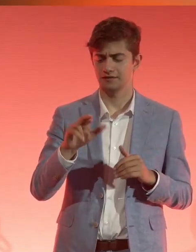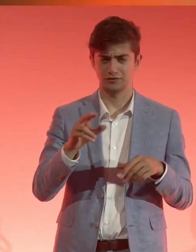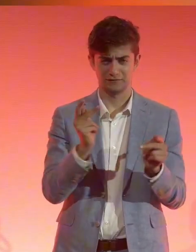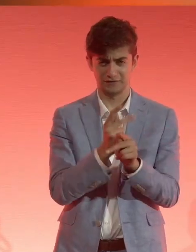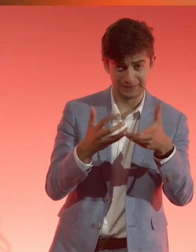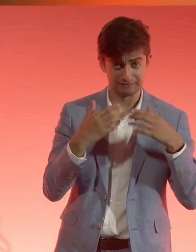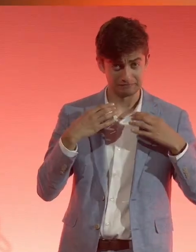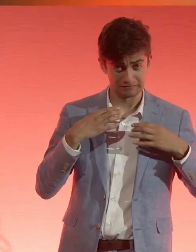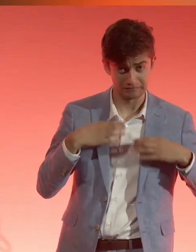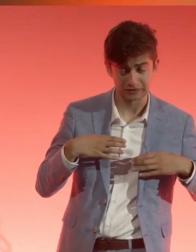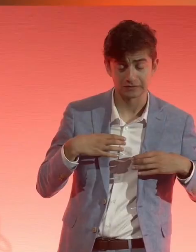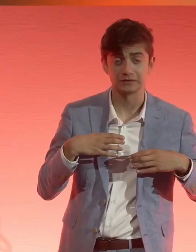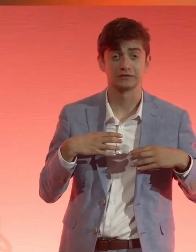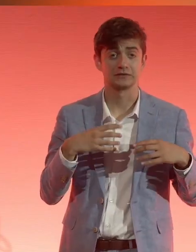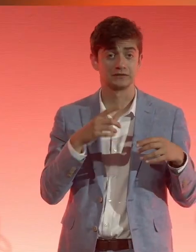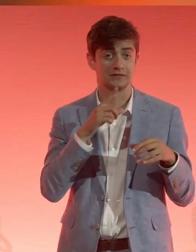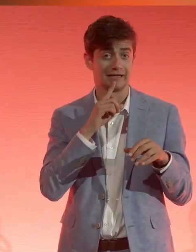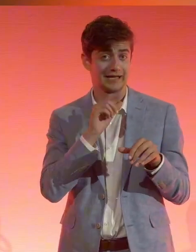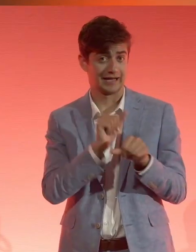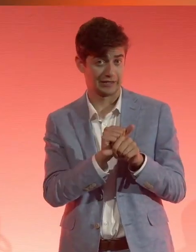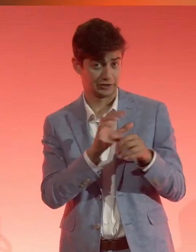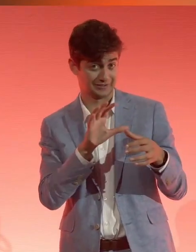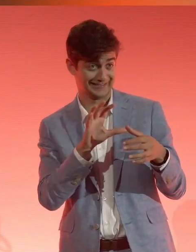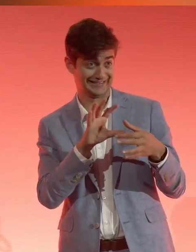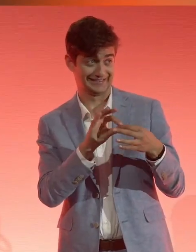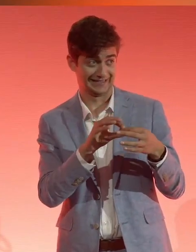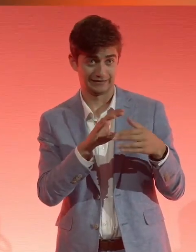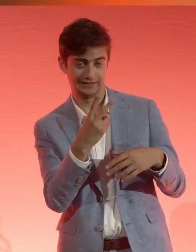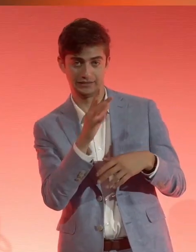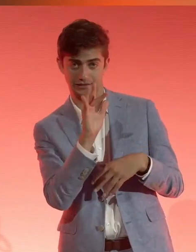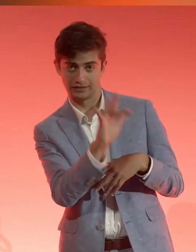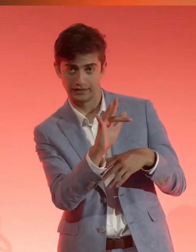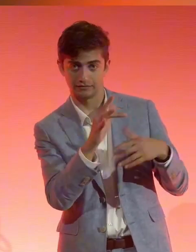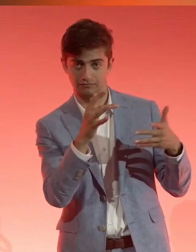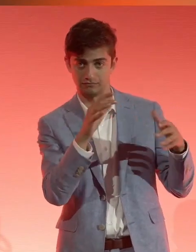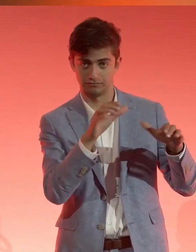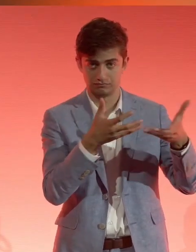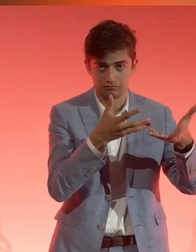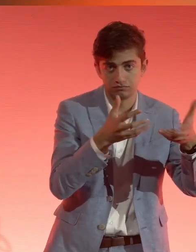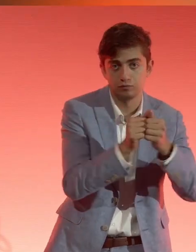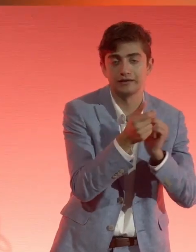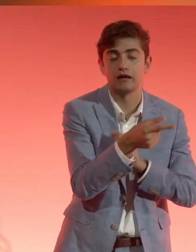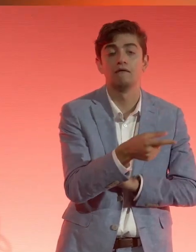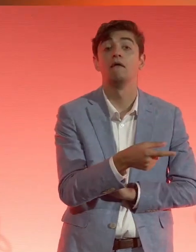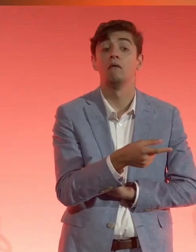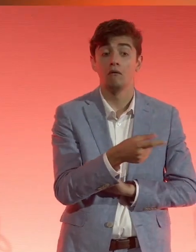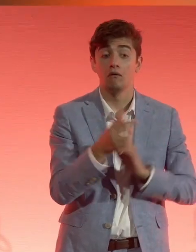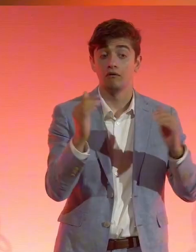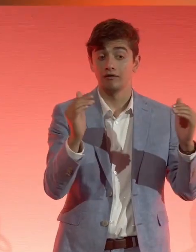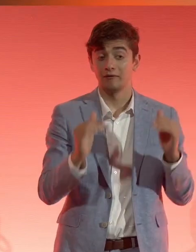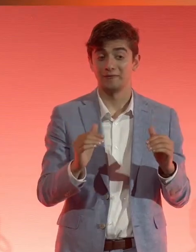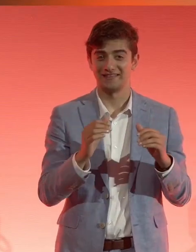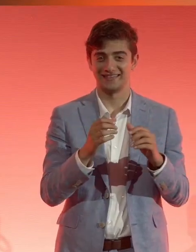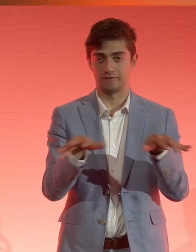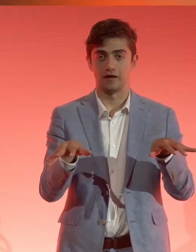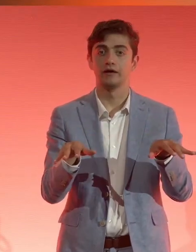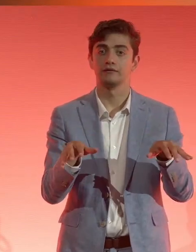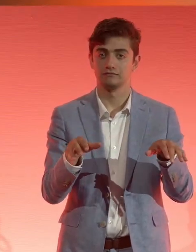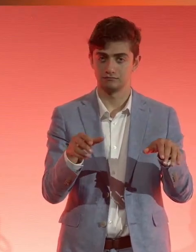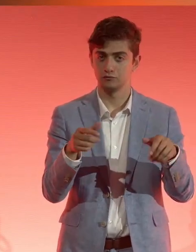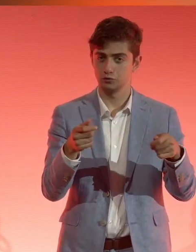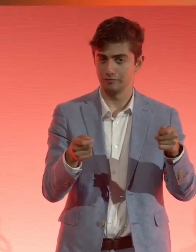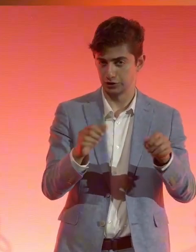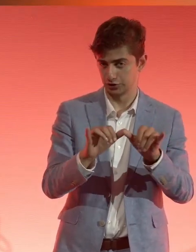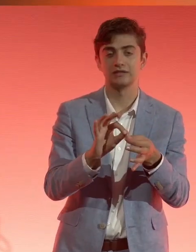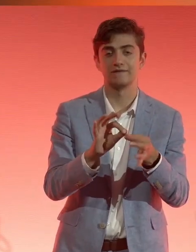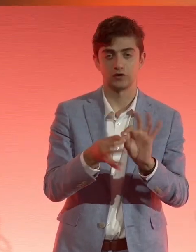Are your customers actually connecting with the content and engaging with it? And then with Amplify, you measure conversion. Plus a few